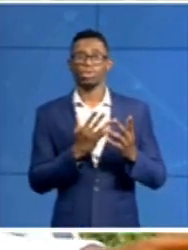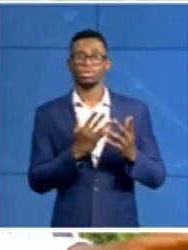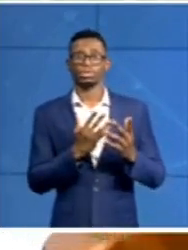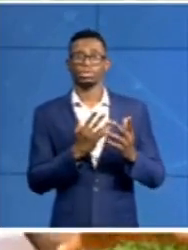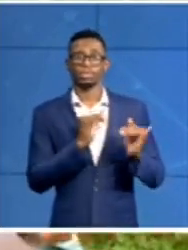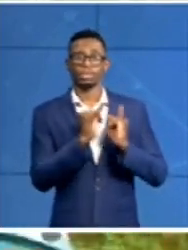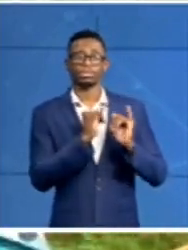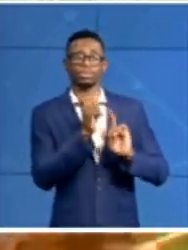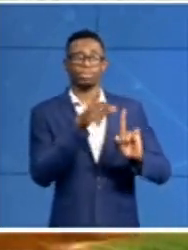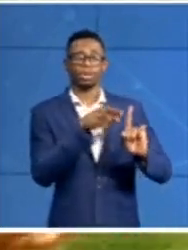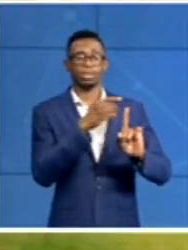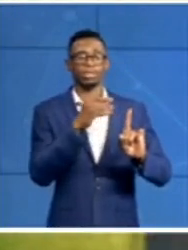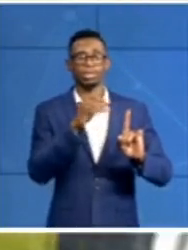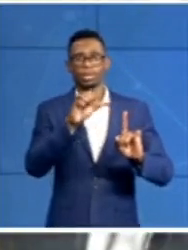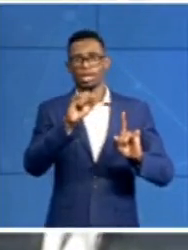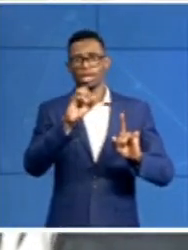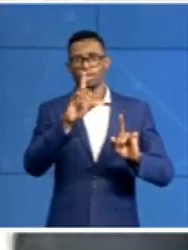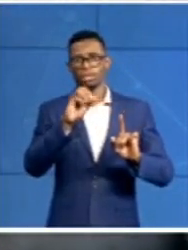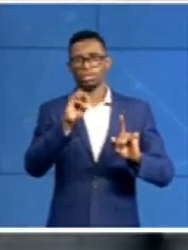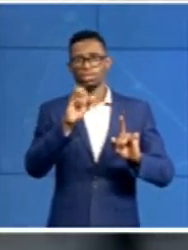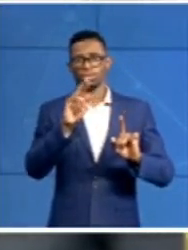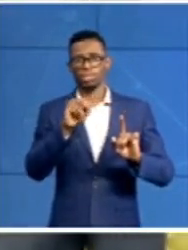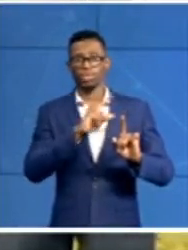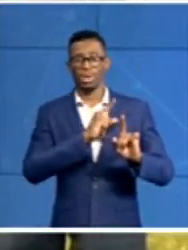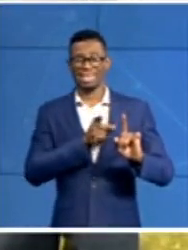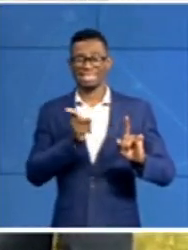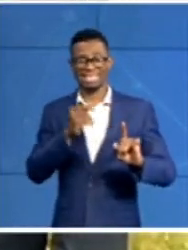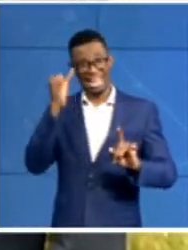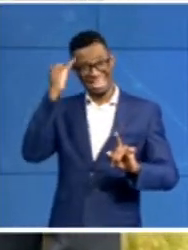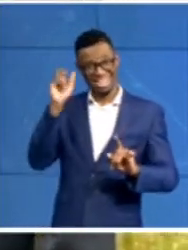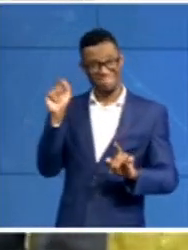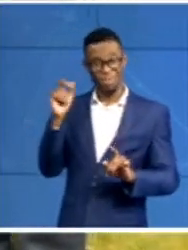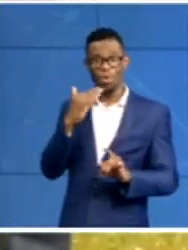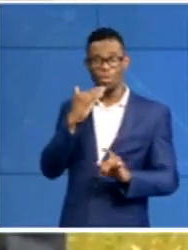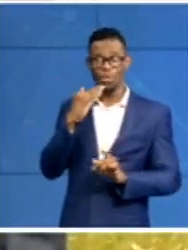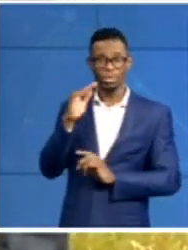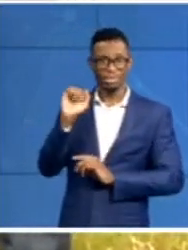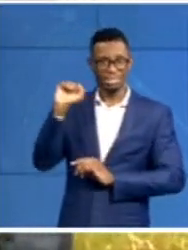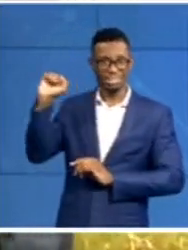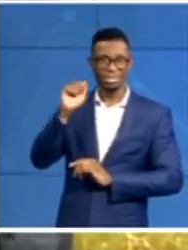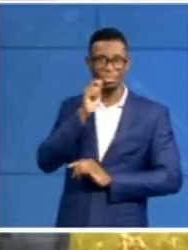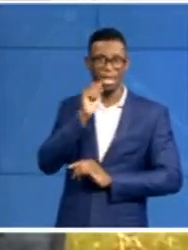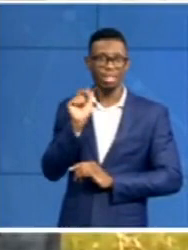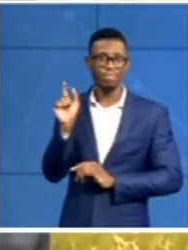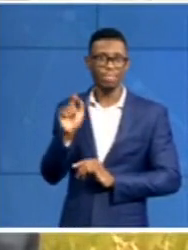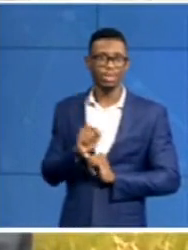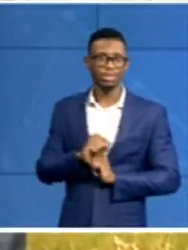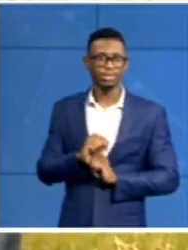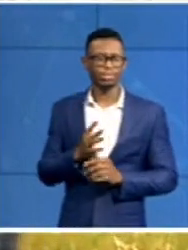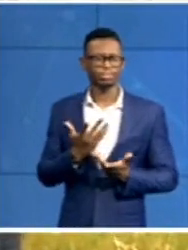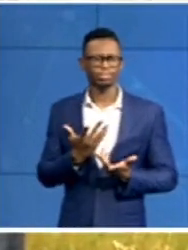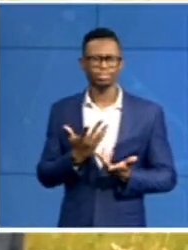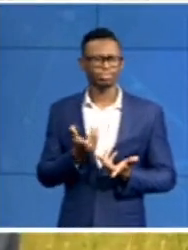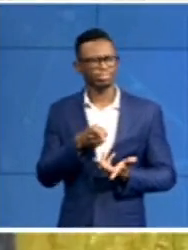to us about it. Thank you so much for your time. Just tell us, what made you come? What prompted you to come with this idea? Well,